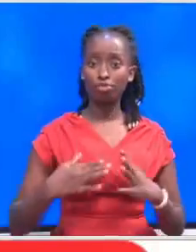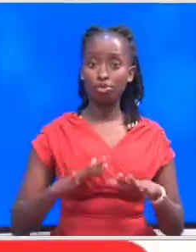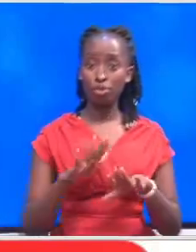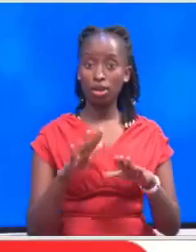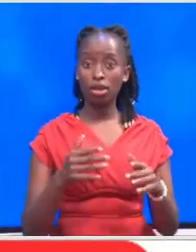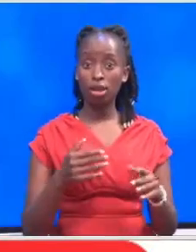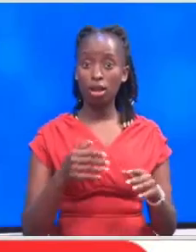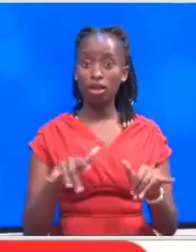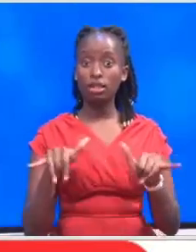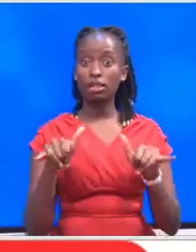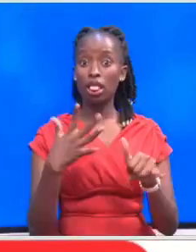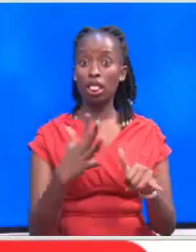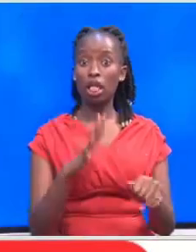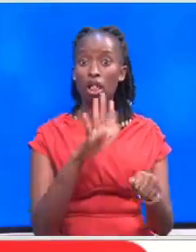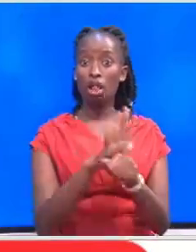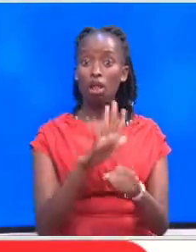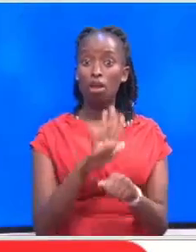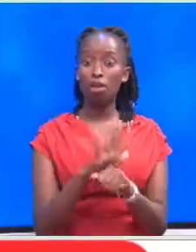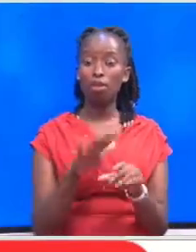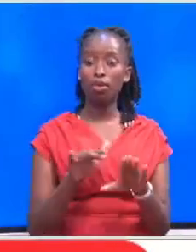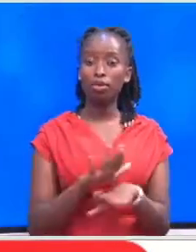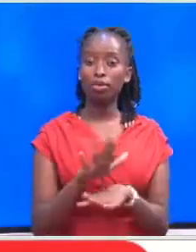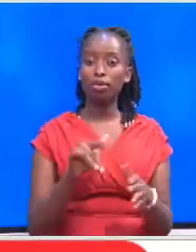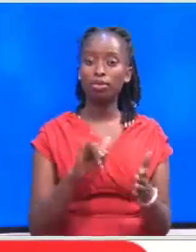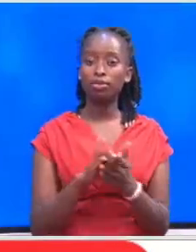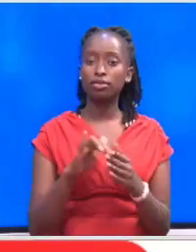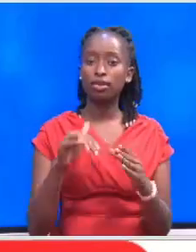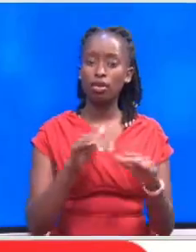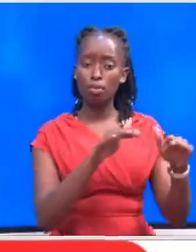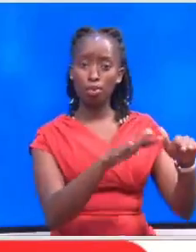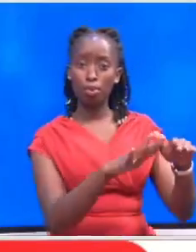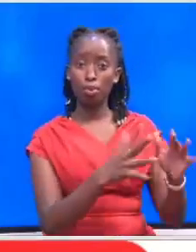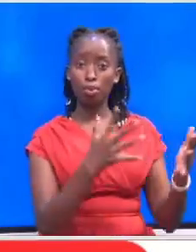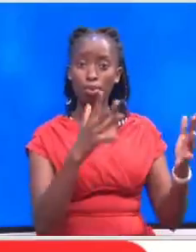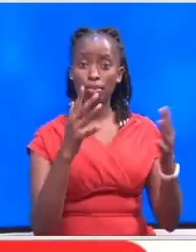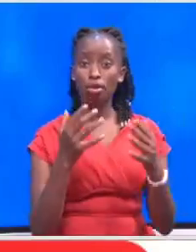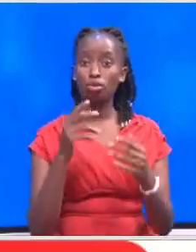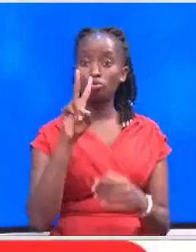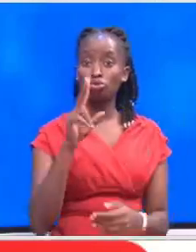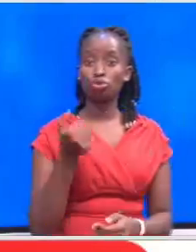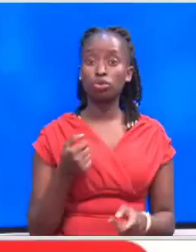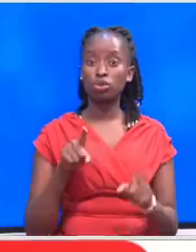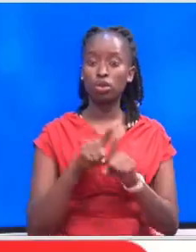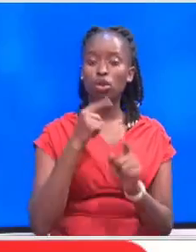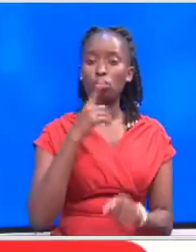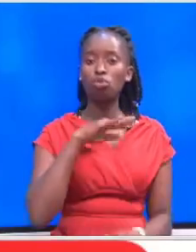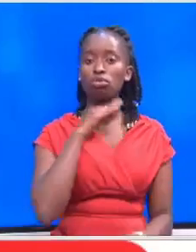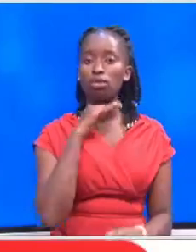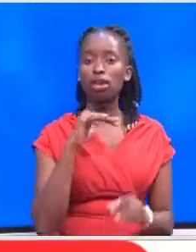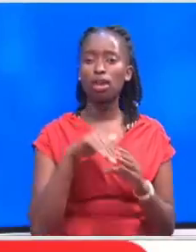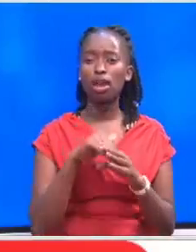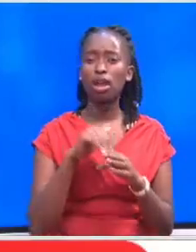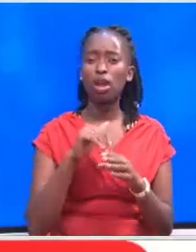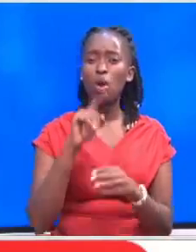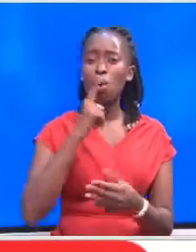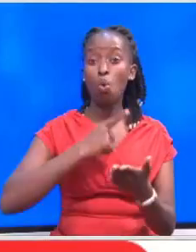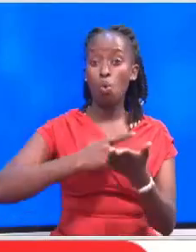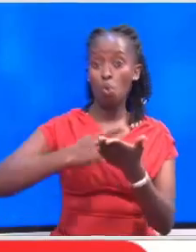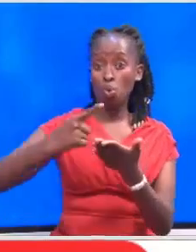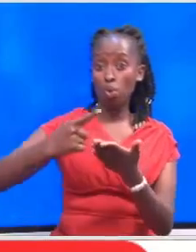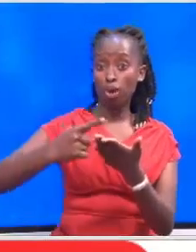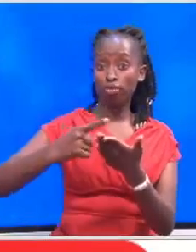flocked this homestead for the burial ceremony of two sisters who died in a span of 1 week. It is the burial